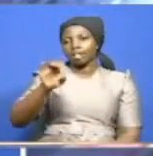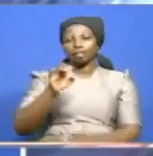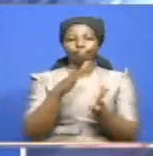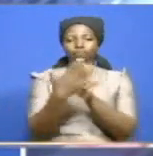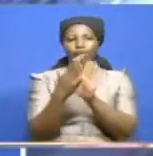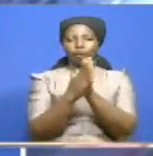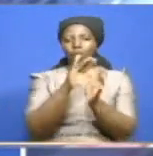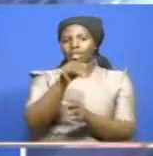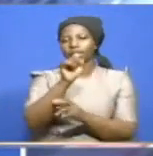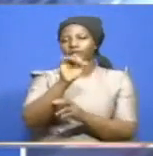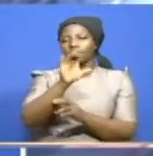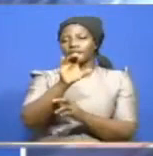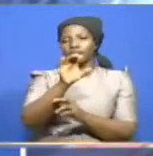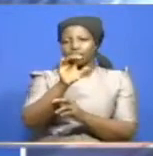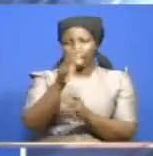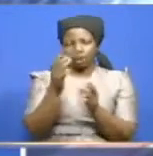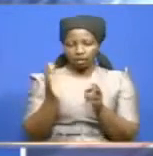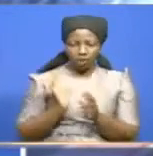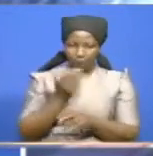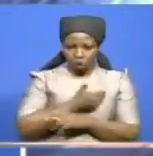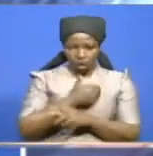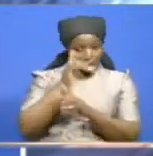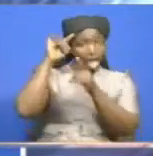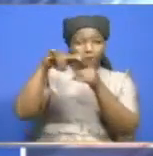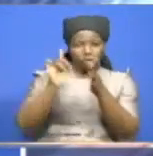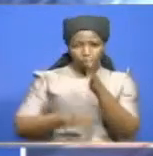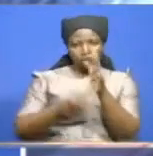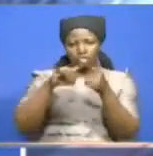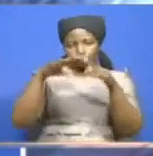as a try to secure a seat at the Chief Justice.